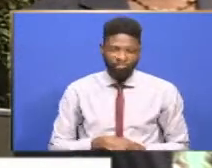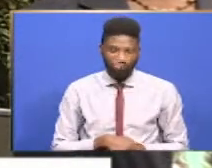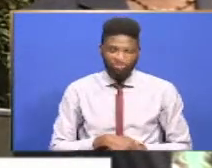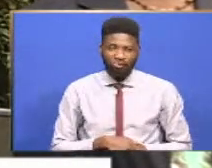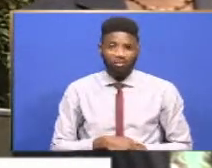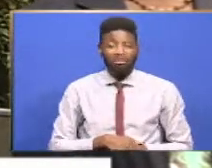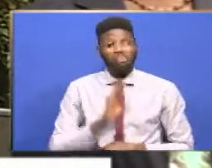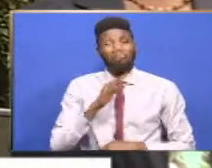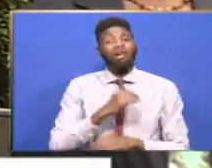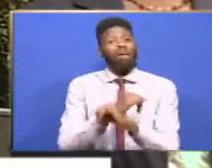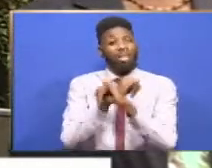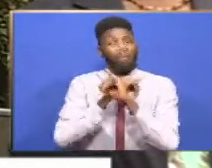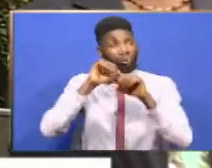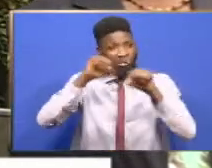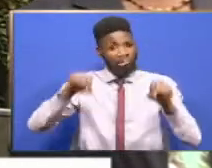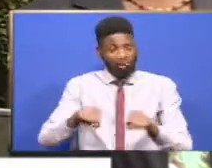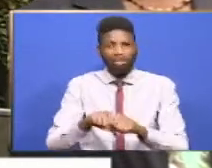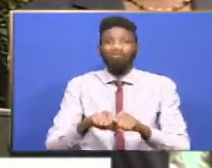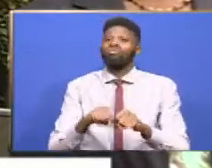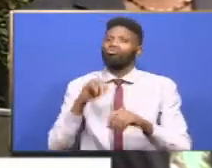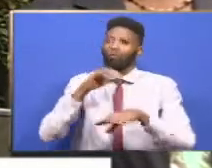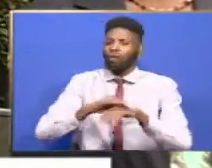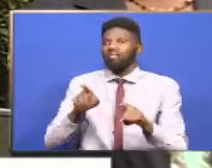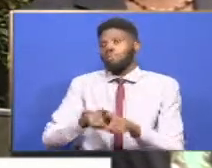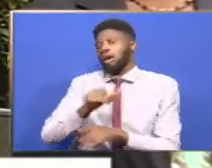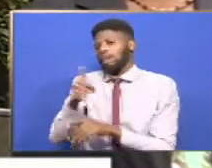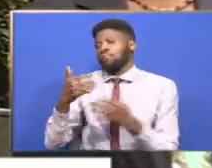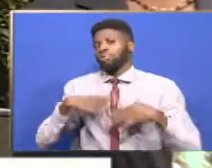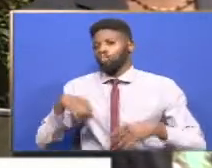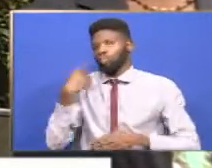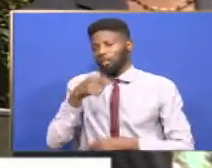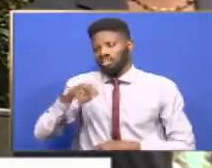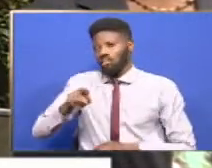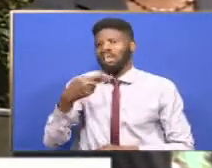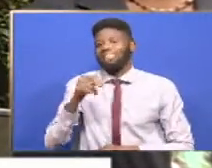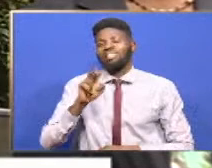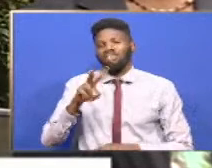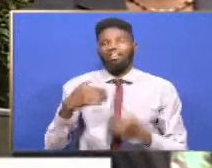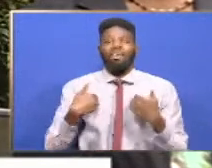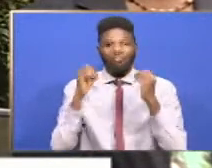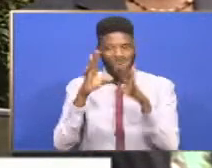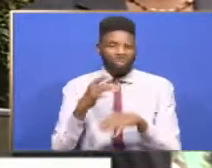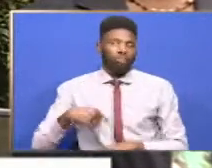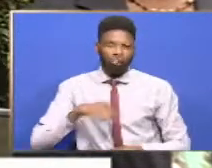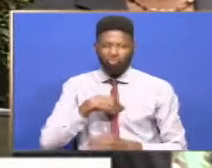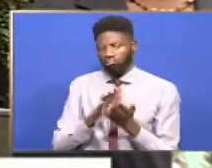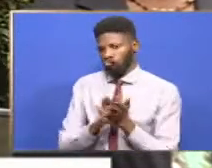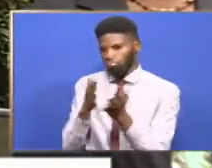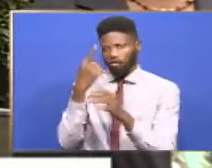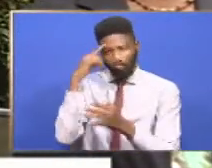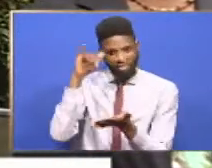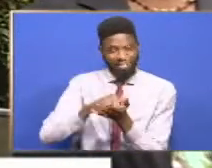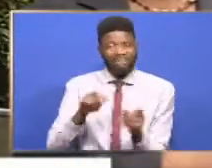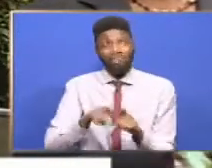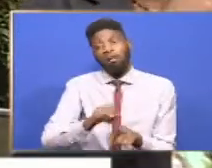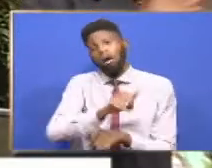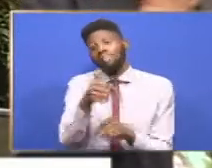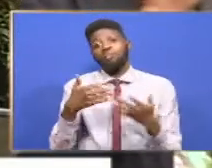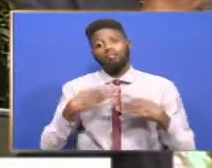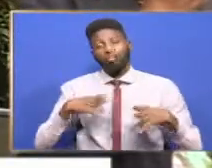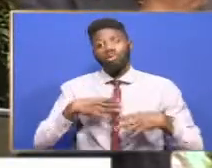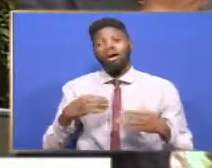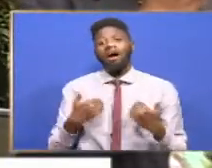not HIV infected. And we want to applaud them for that, and also appeal to those who have other existing conditions